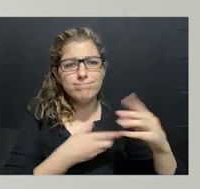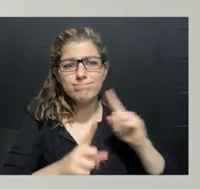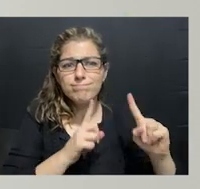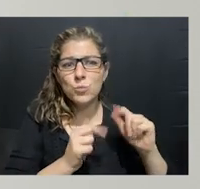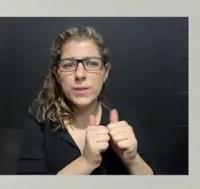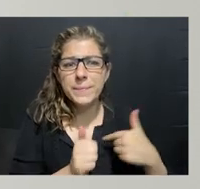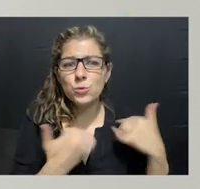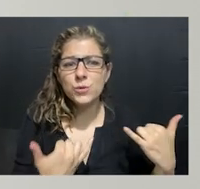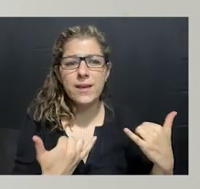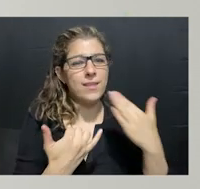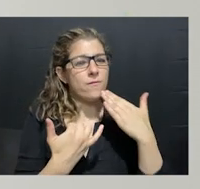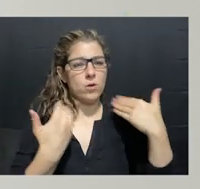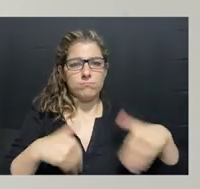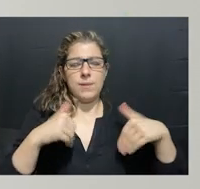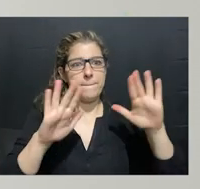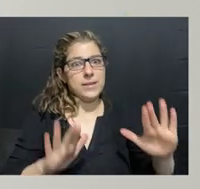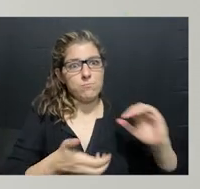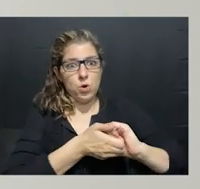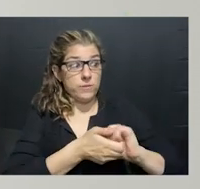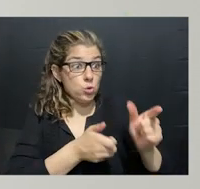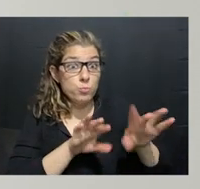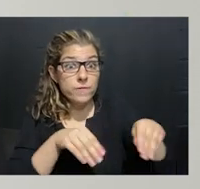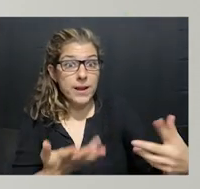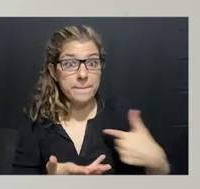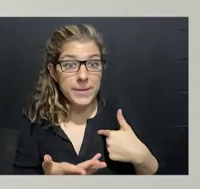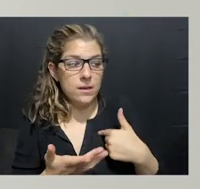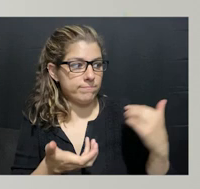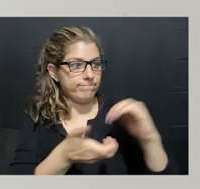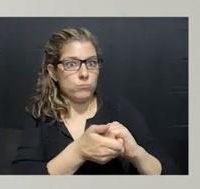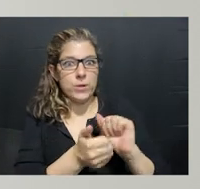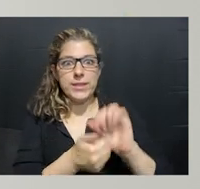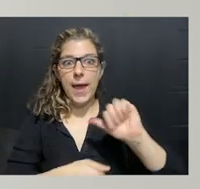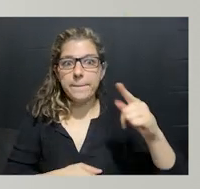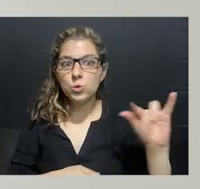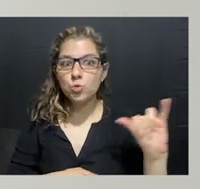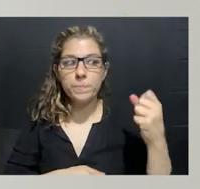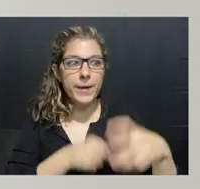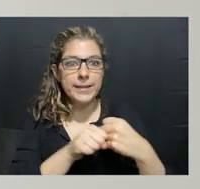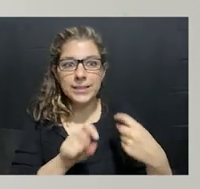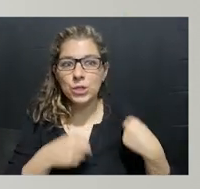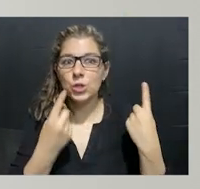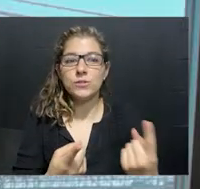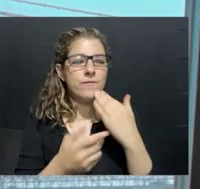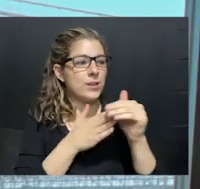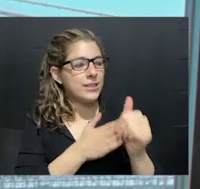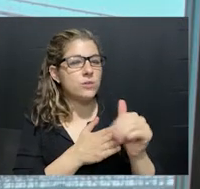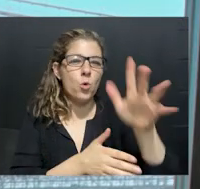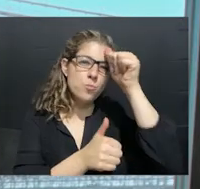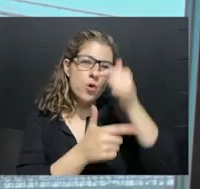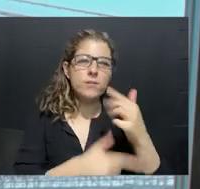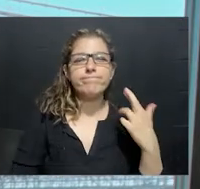you so much for the extraordinary partnership that you've provided with CAP over the last many years. Thank you for your leadership and thank you for your brotherhood. When